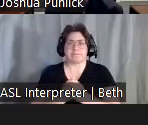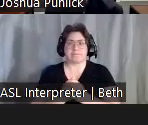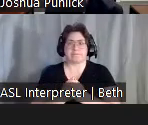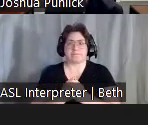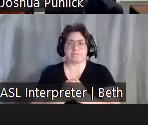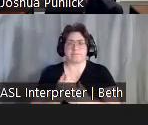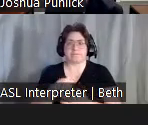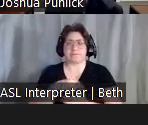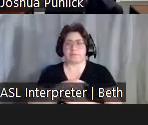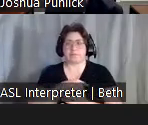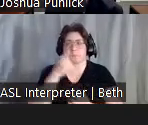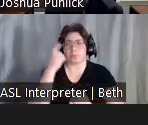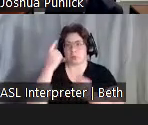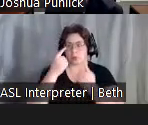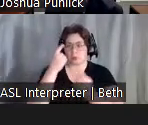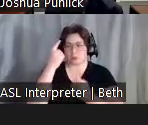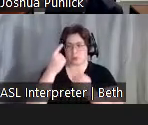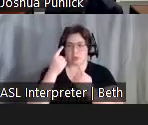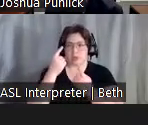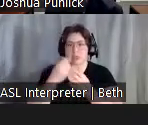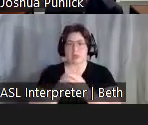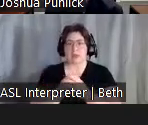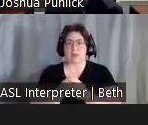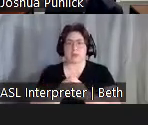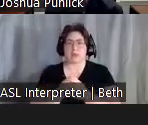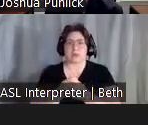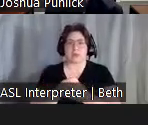we're thinking about have to,